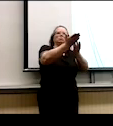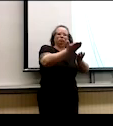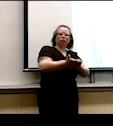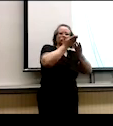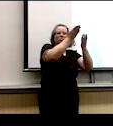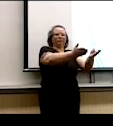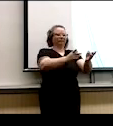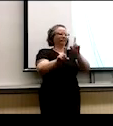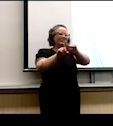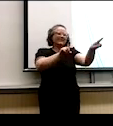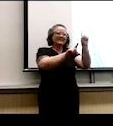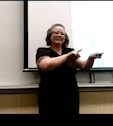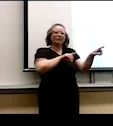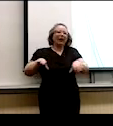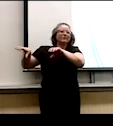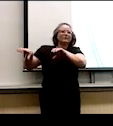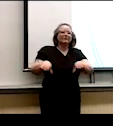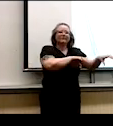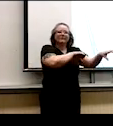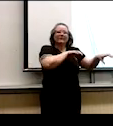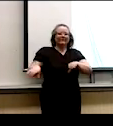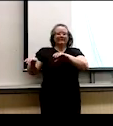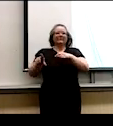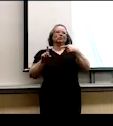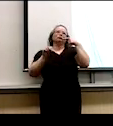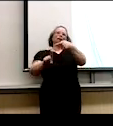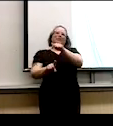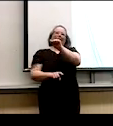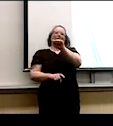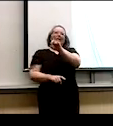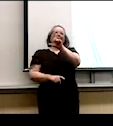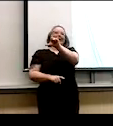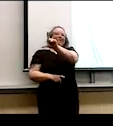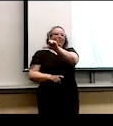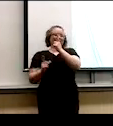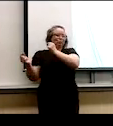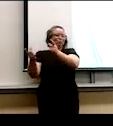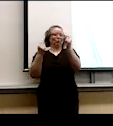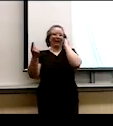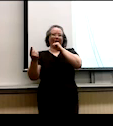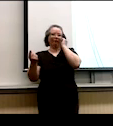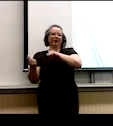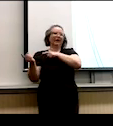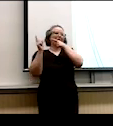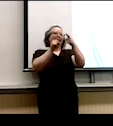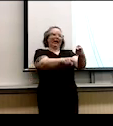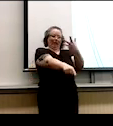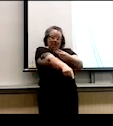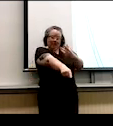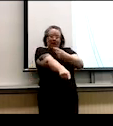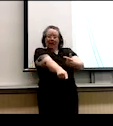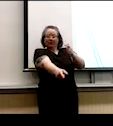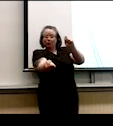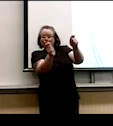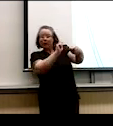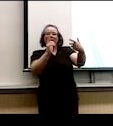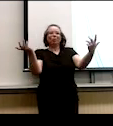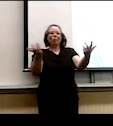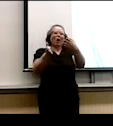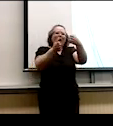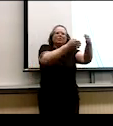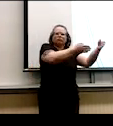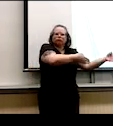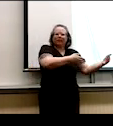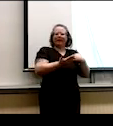general behavior is, to then compare as they go forward in age. The physical sign, frontal